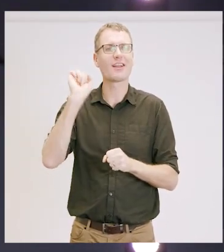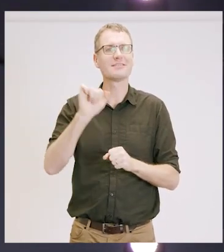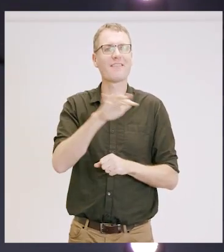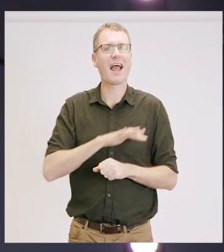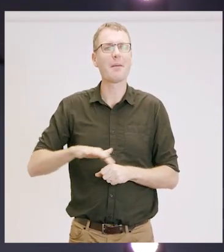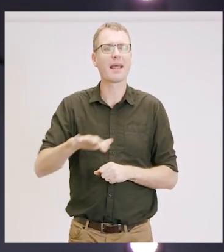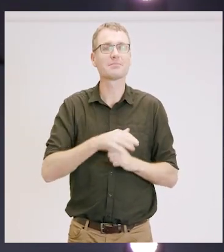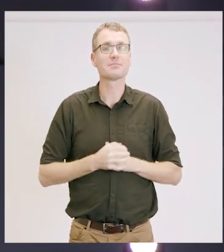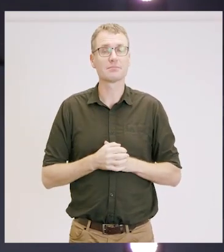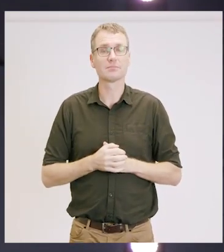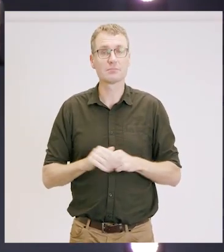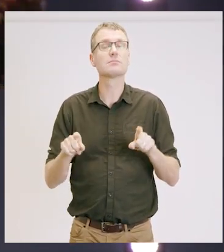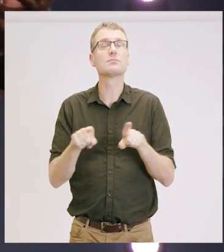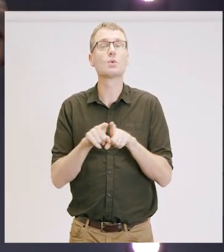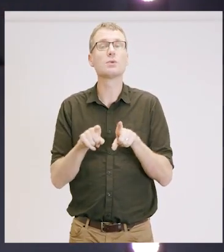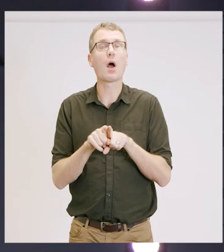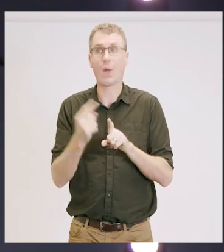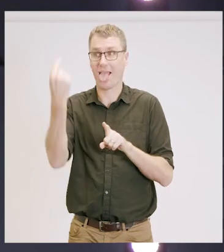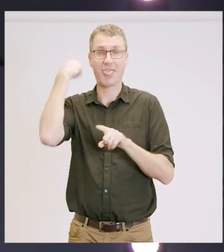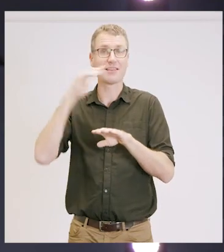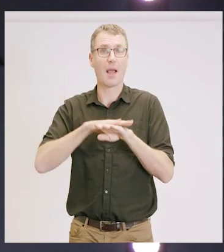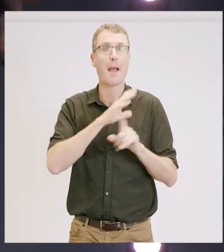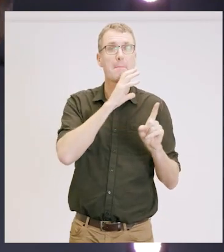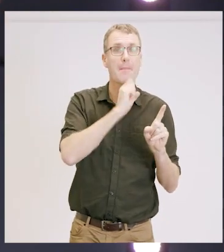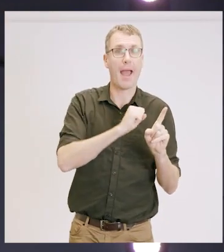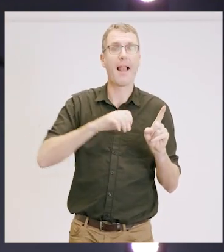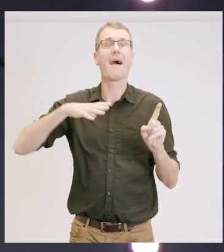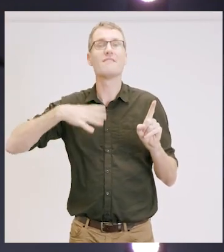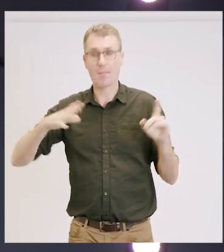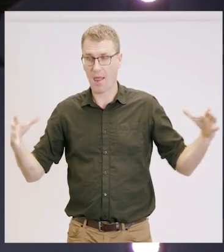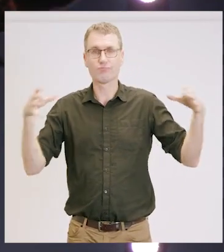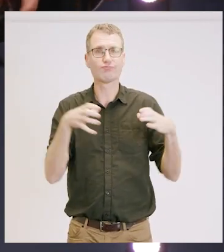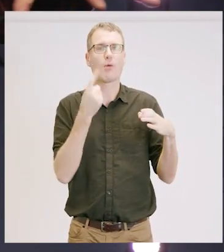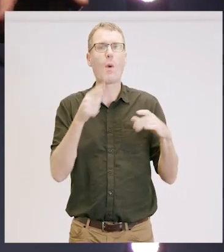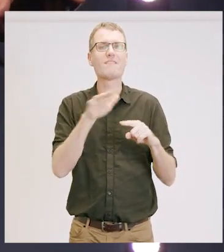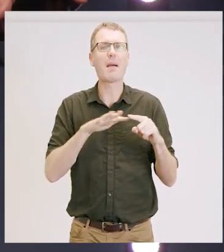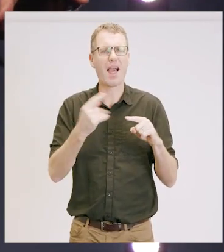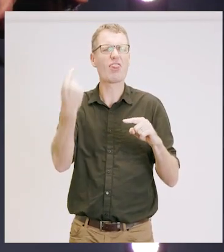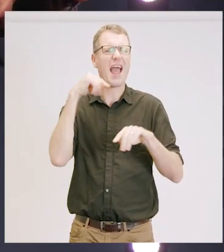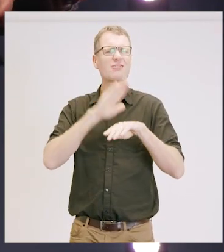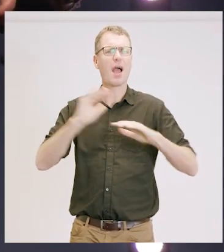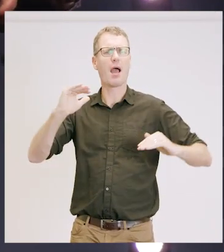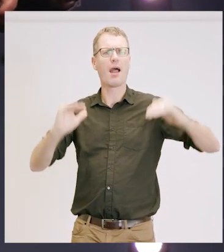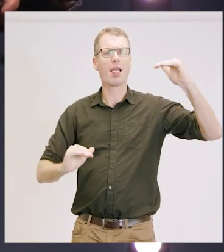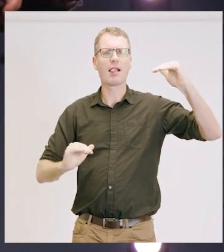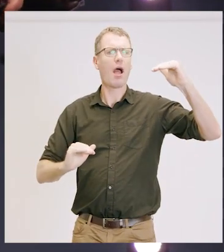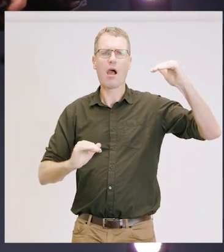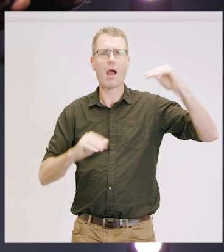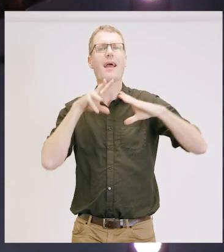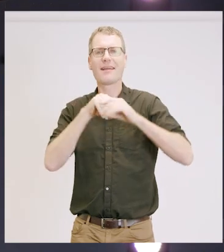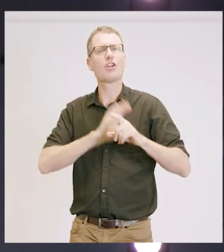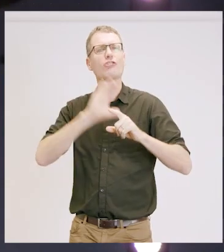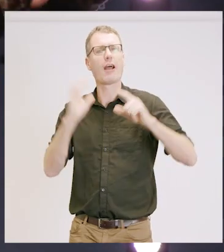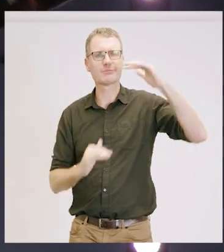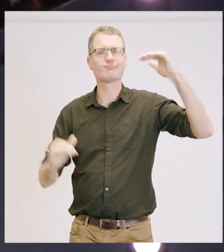And in other places it says the males and the females, because the males and females were separate classes. And it says, you